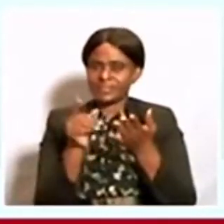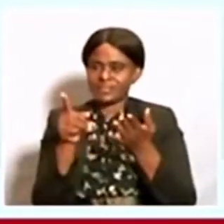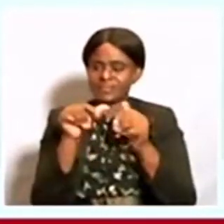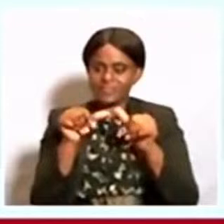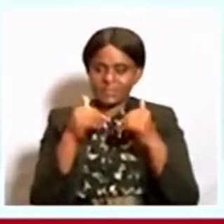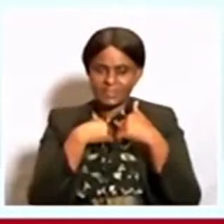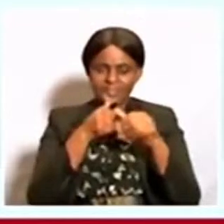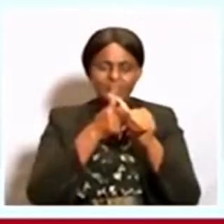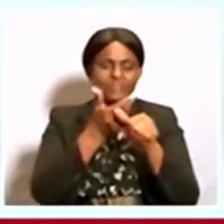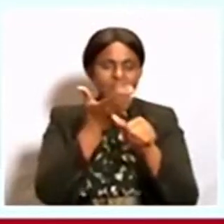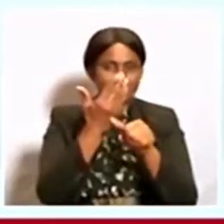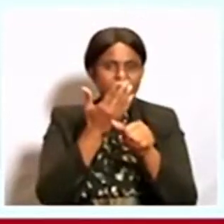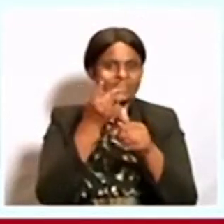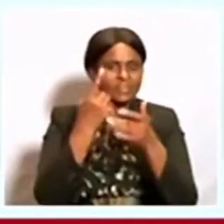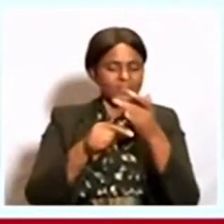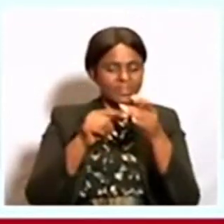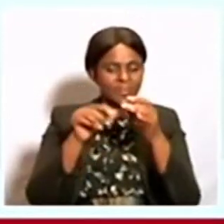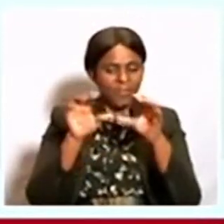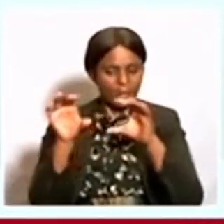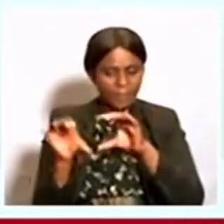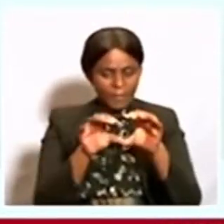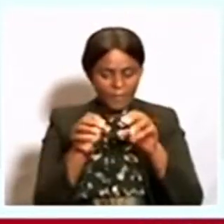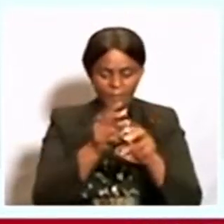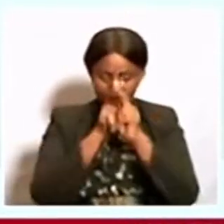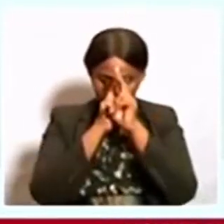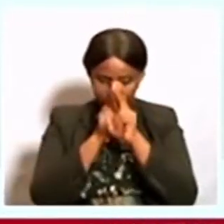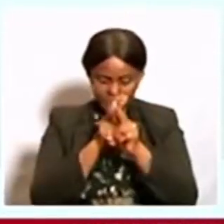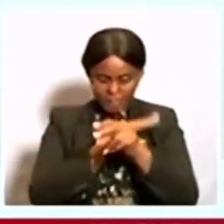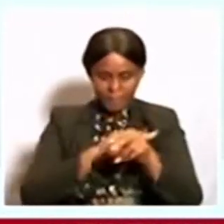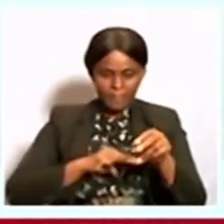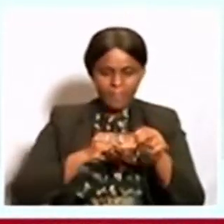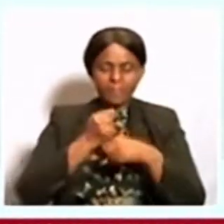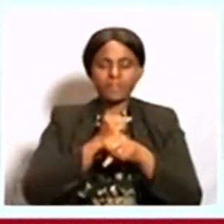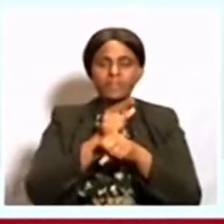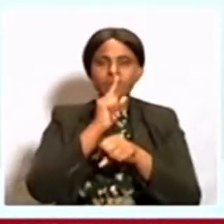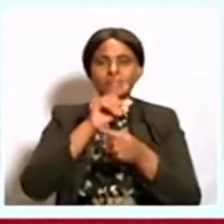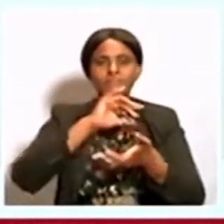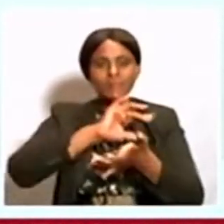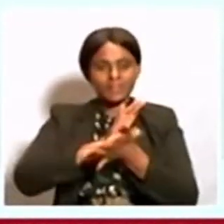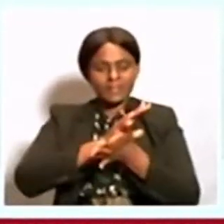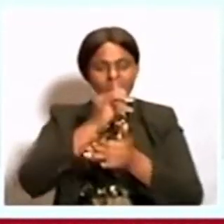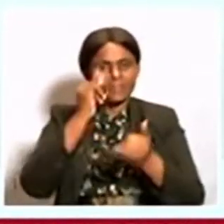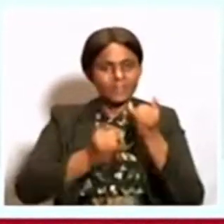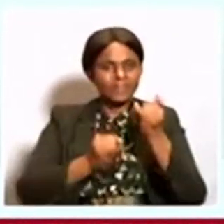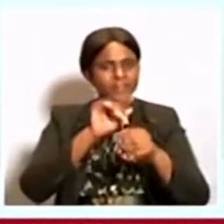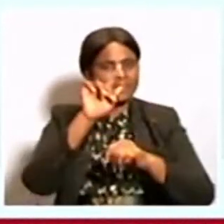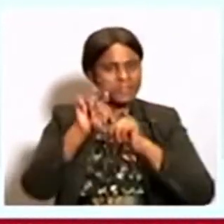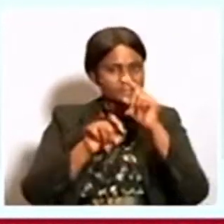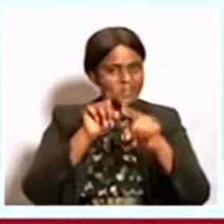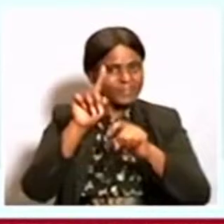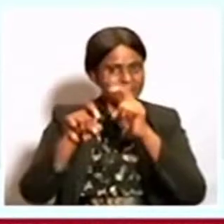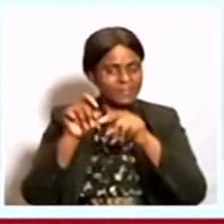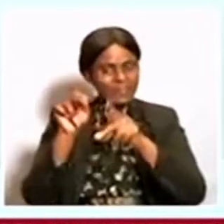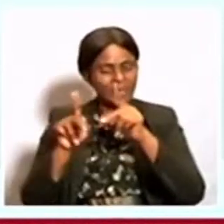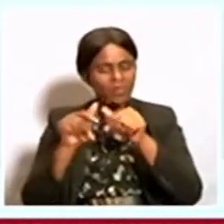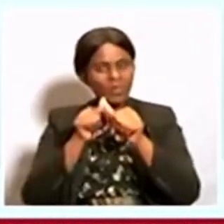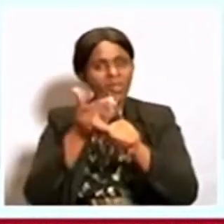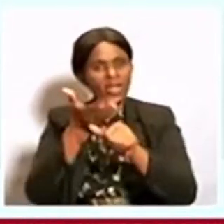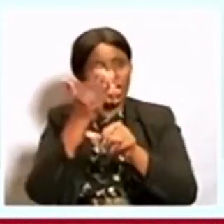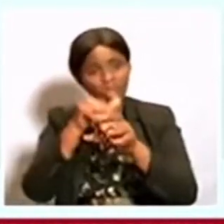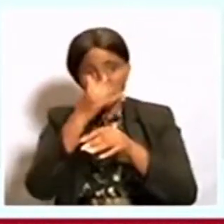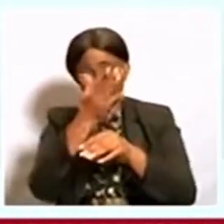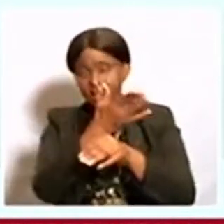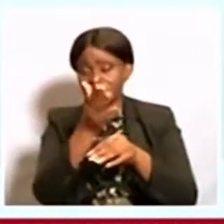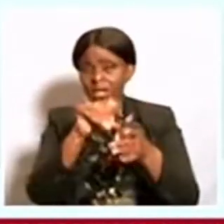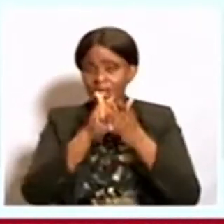have follow-ups. What we do, honorable members, we make sure that we exhaust question by question, and then people are able to follow out there how